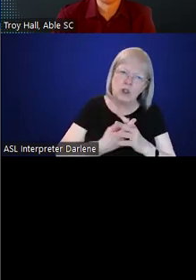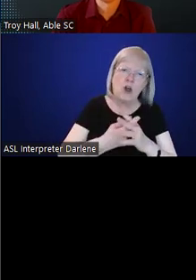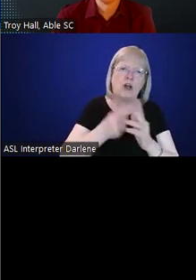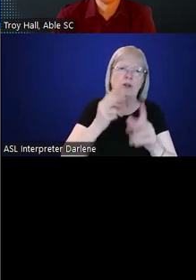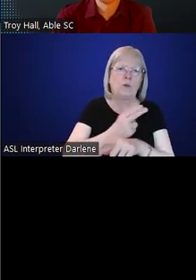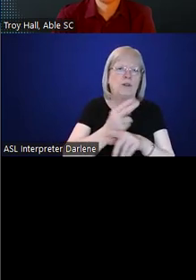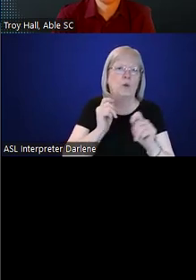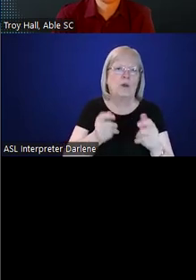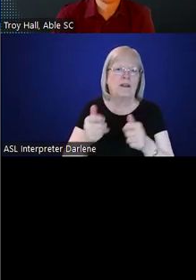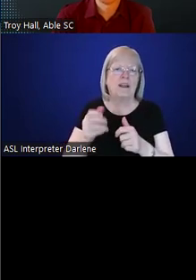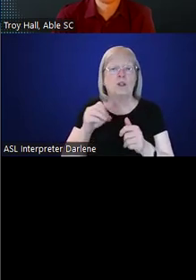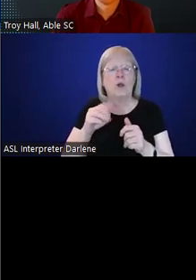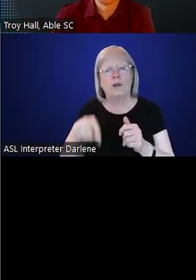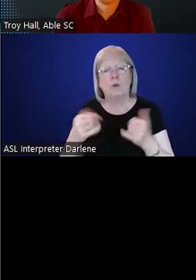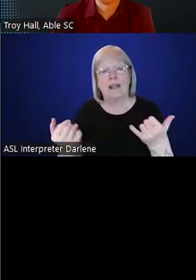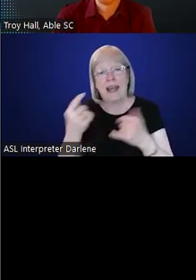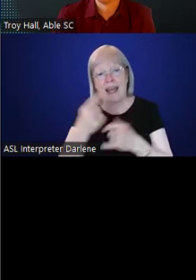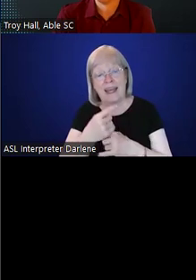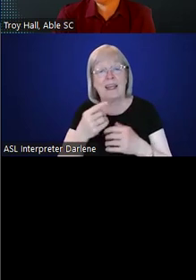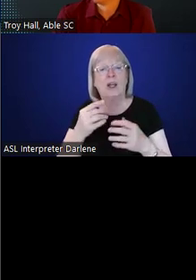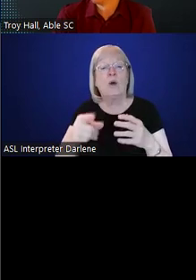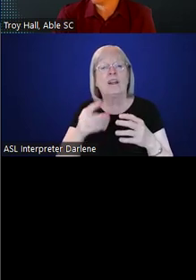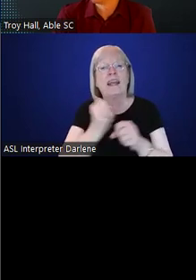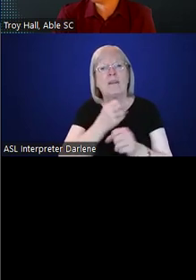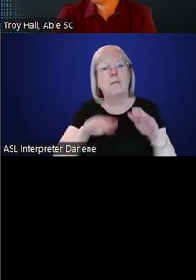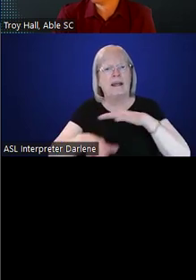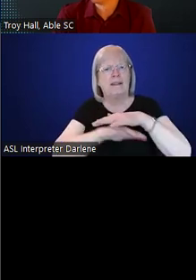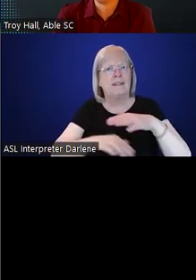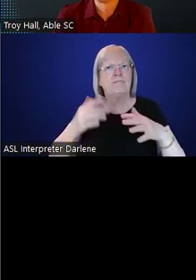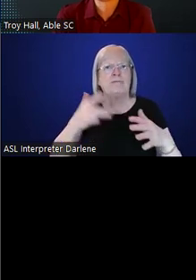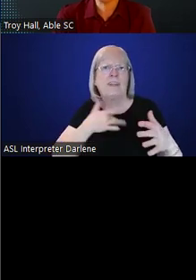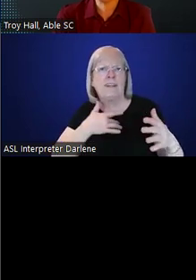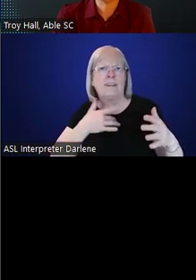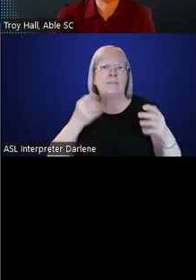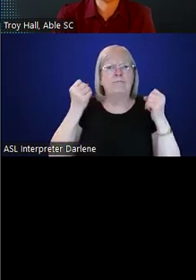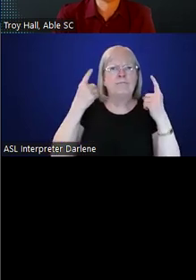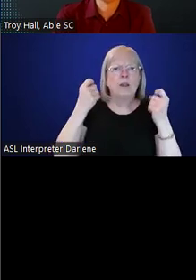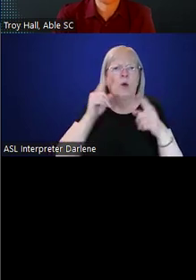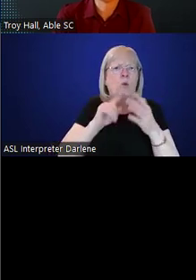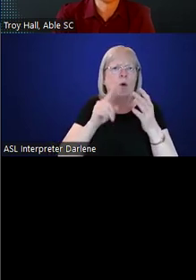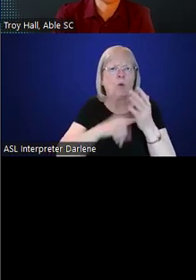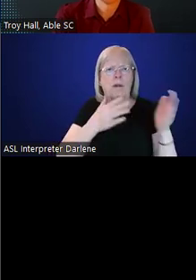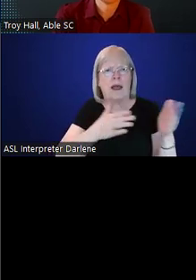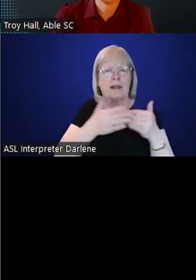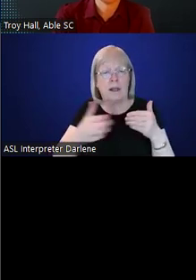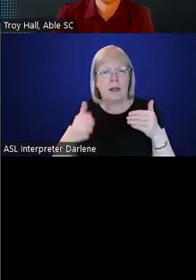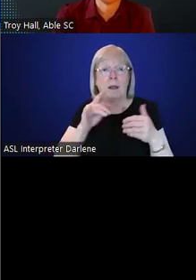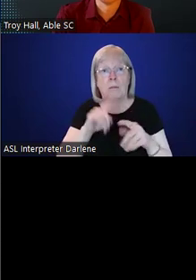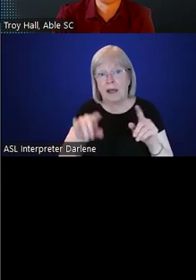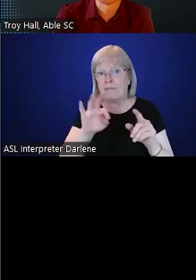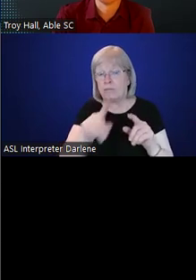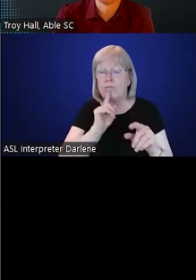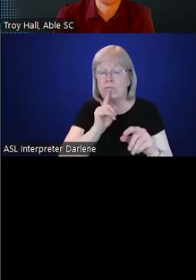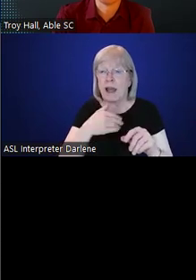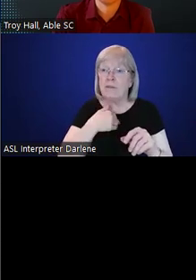session is going to be a little bit more about setting the tone and an overview, but if you guys do have specific questions or they just